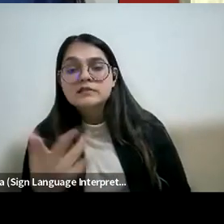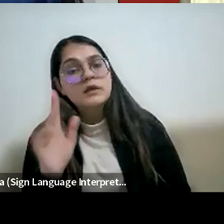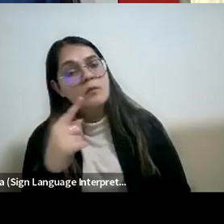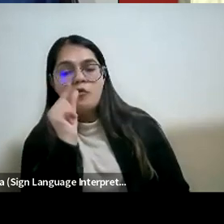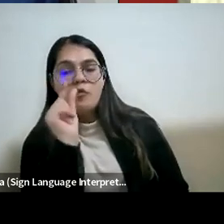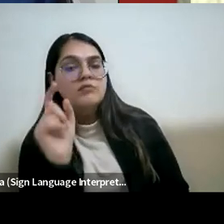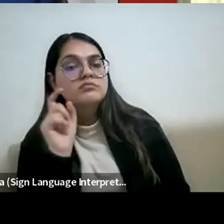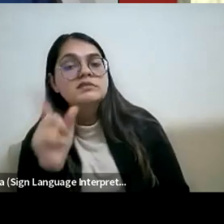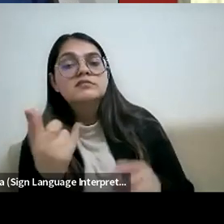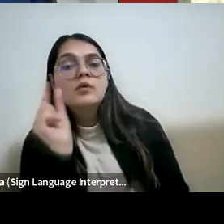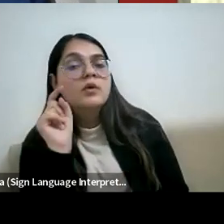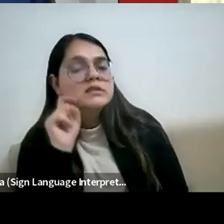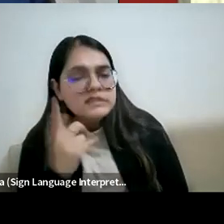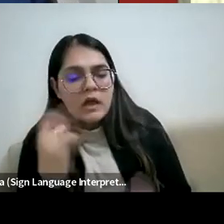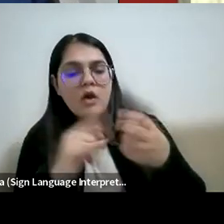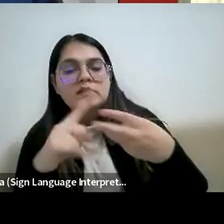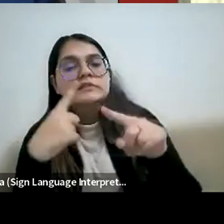Yeah. And the Supreme Court, by